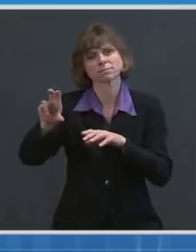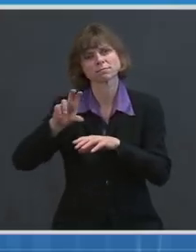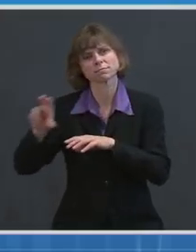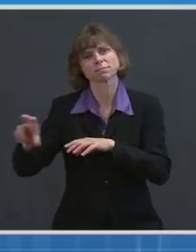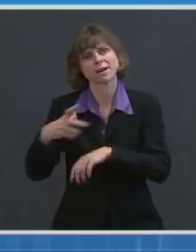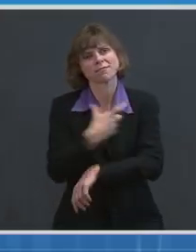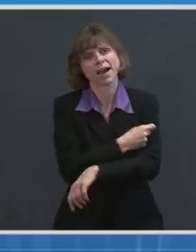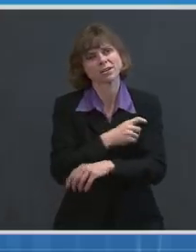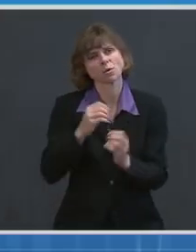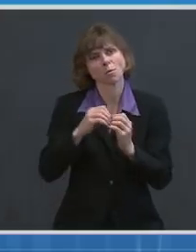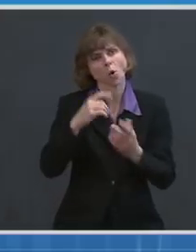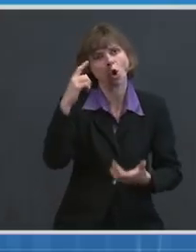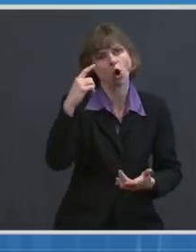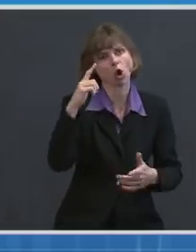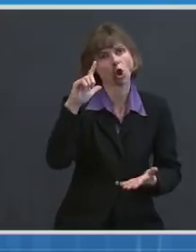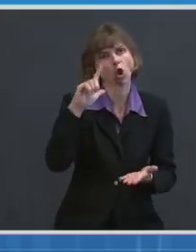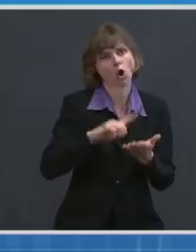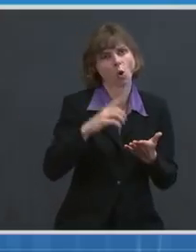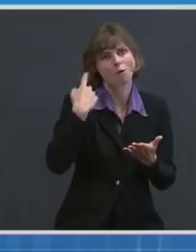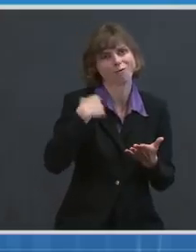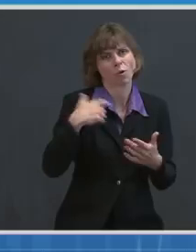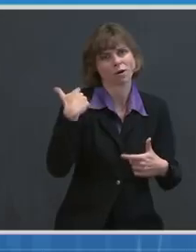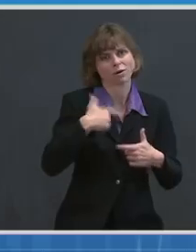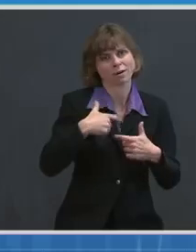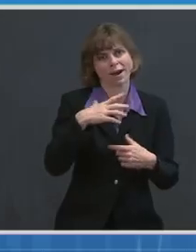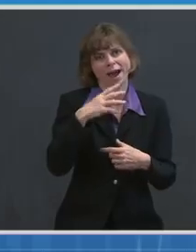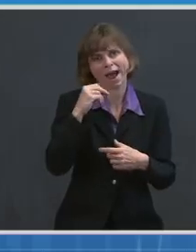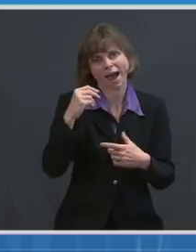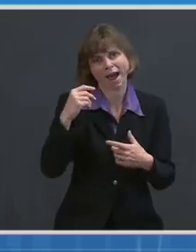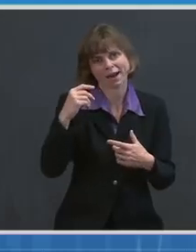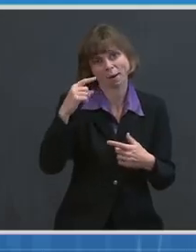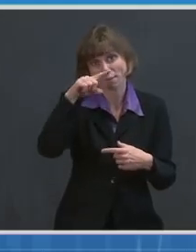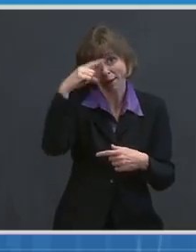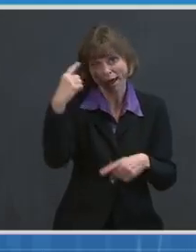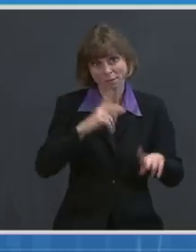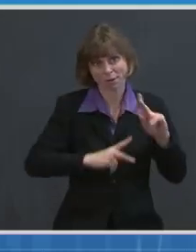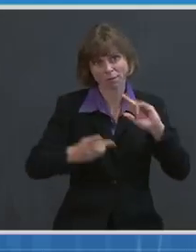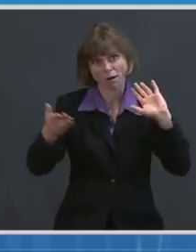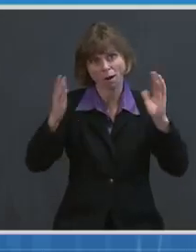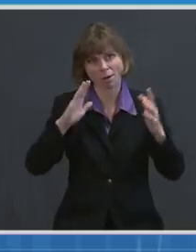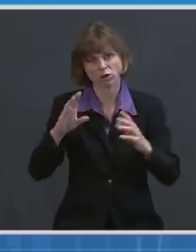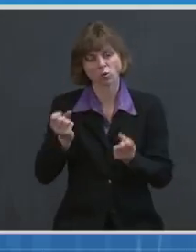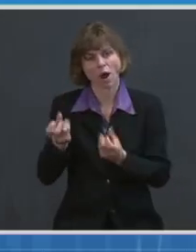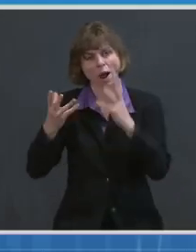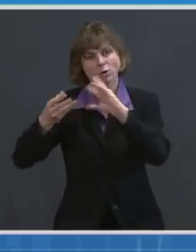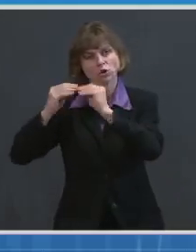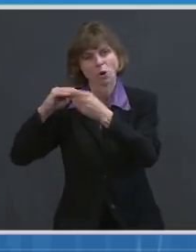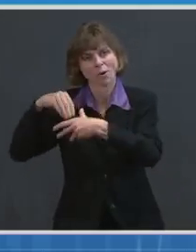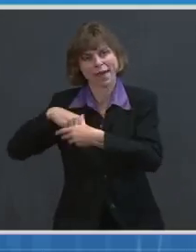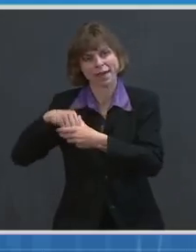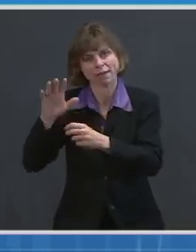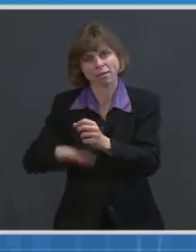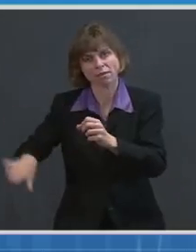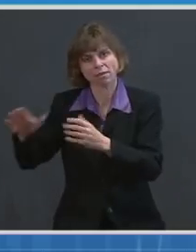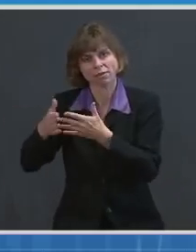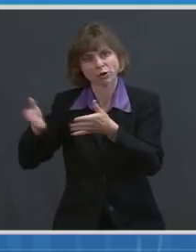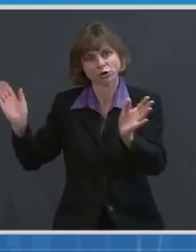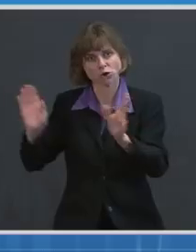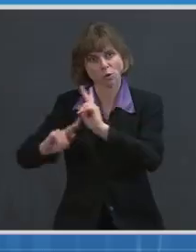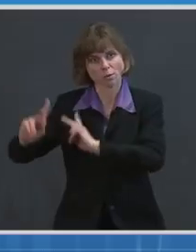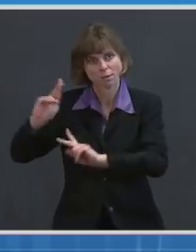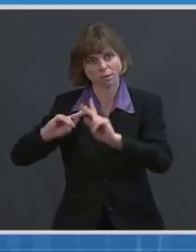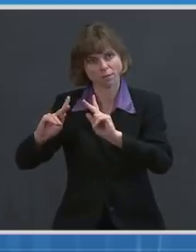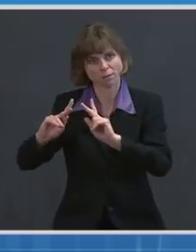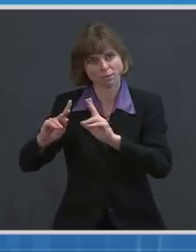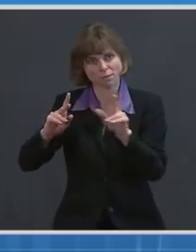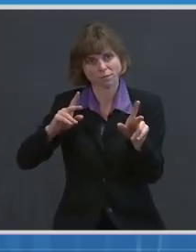lower for Latino and non-Hispanic Black individuals relative to their share of the general population. And the same is true for Asian